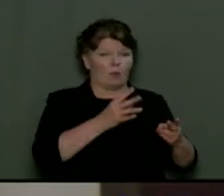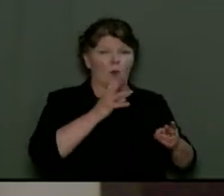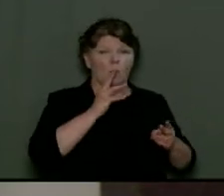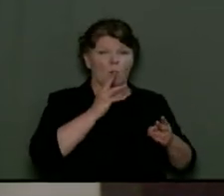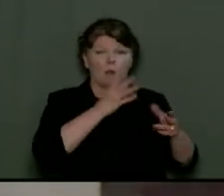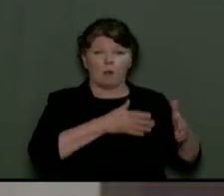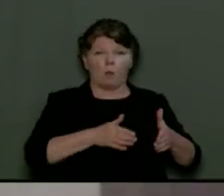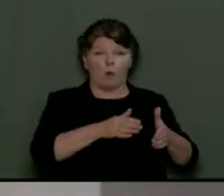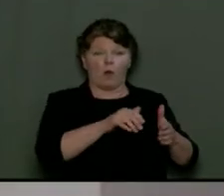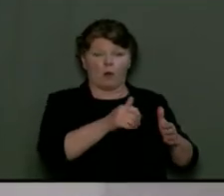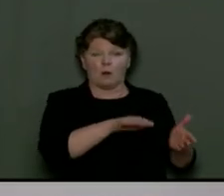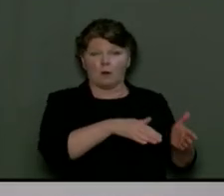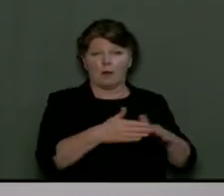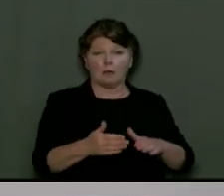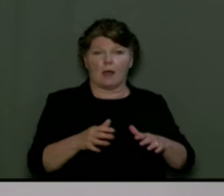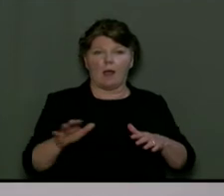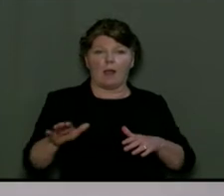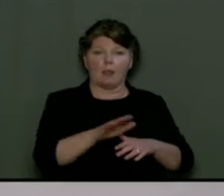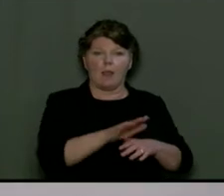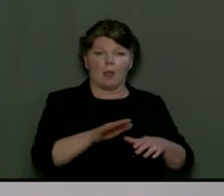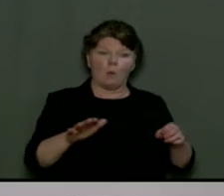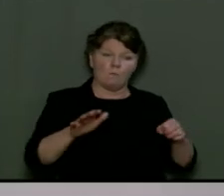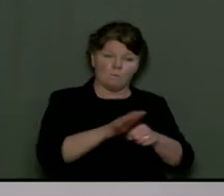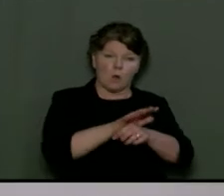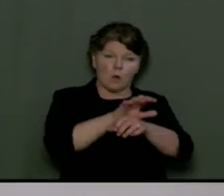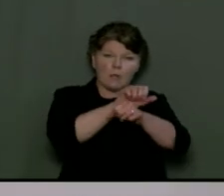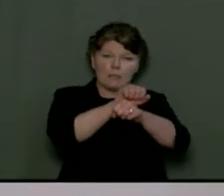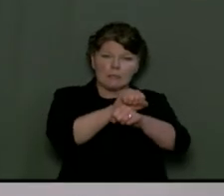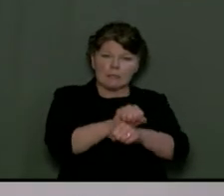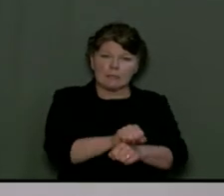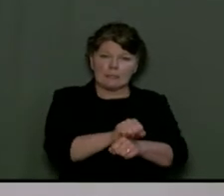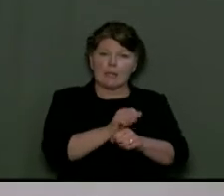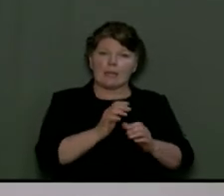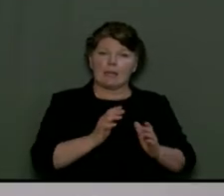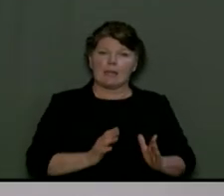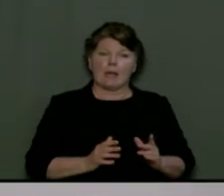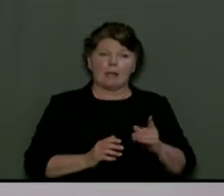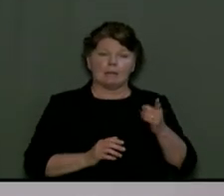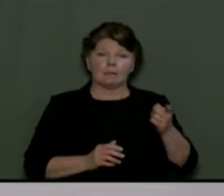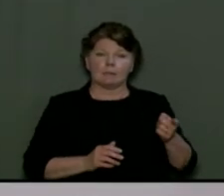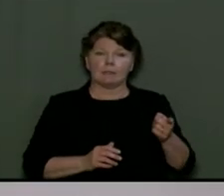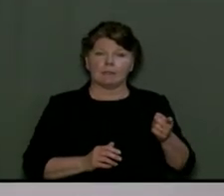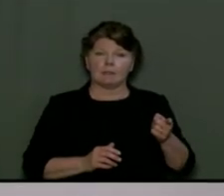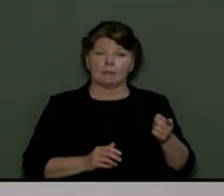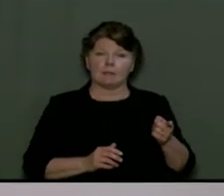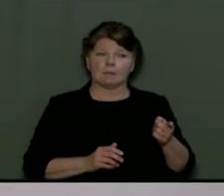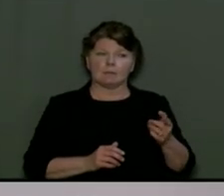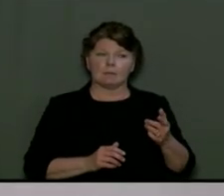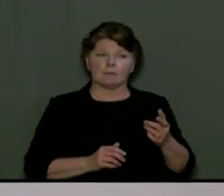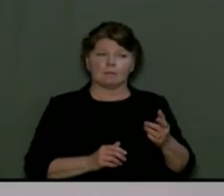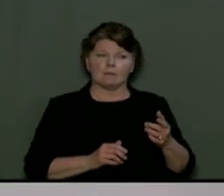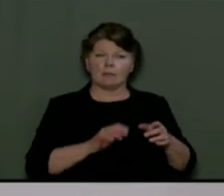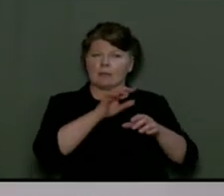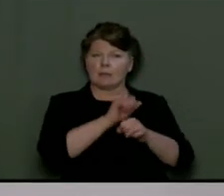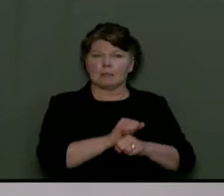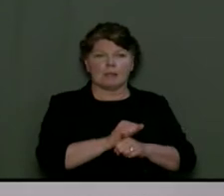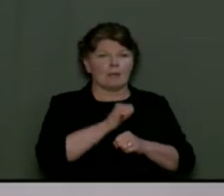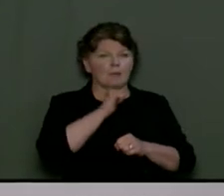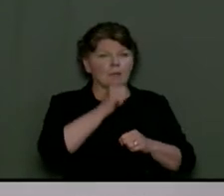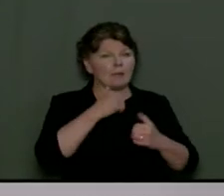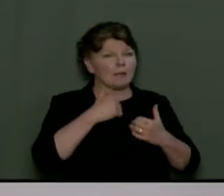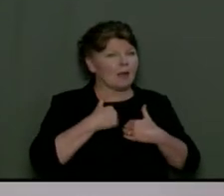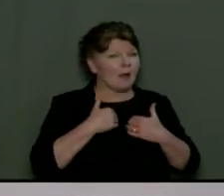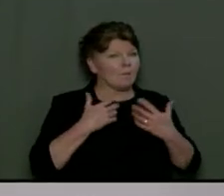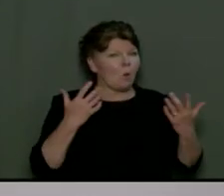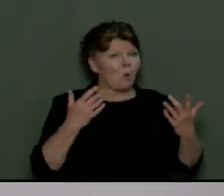were slaves. And besides all that, do you know what slaves didn't have?